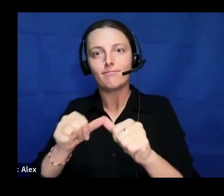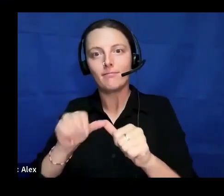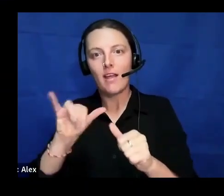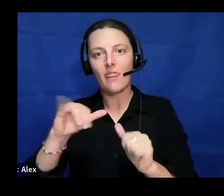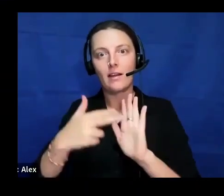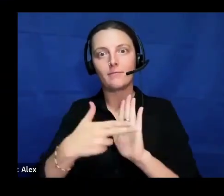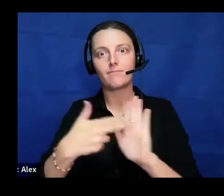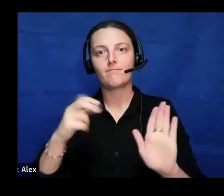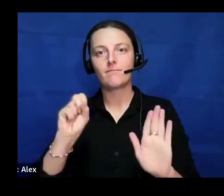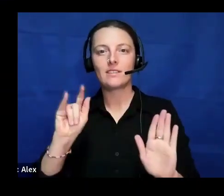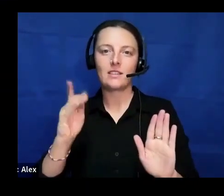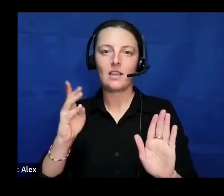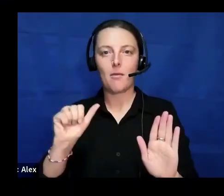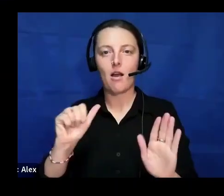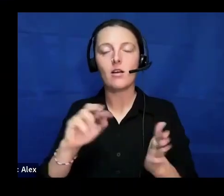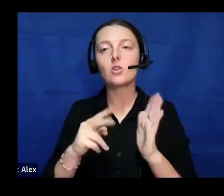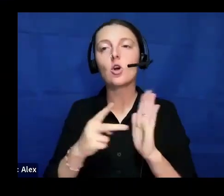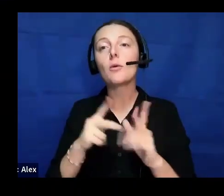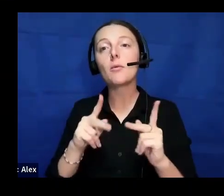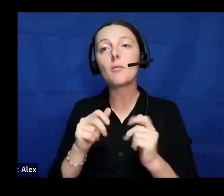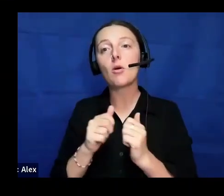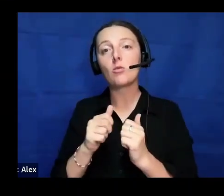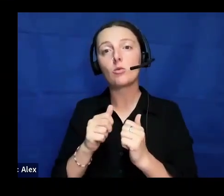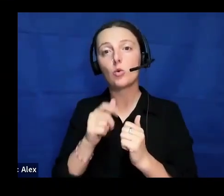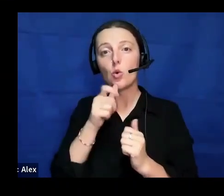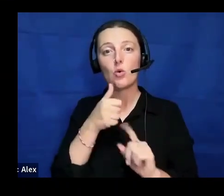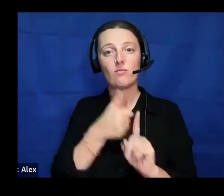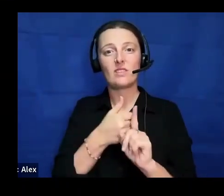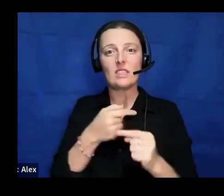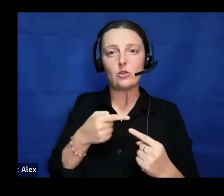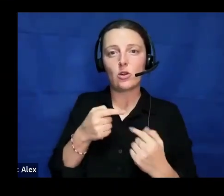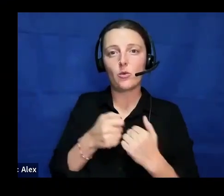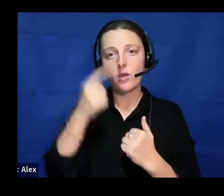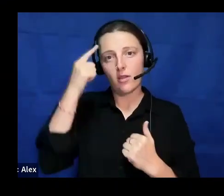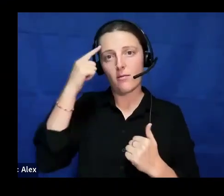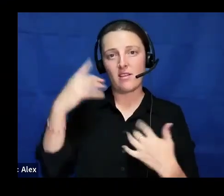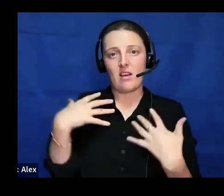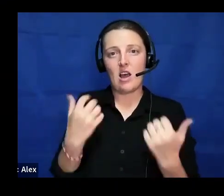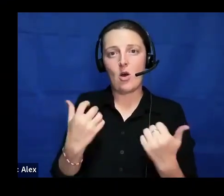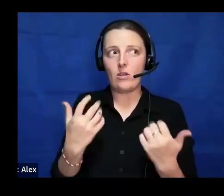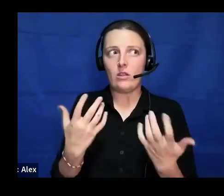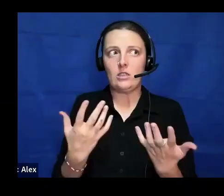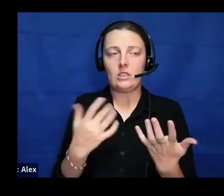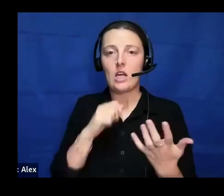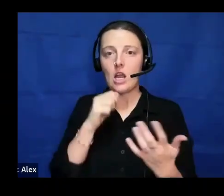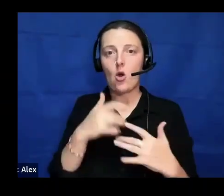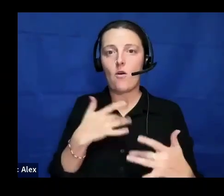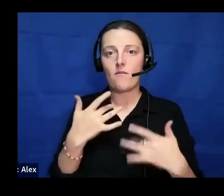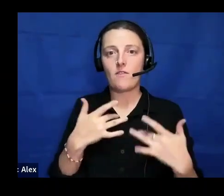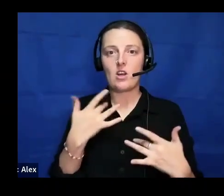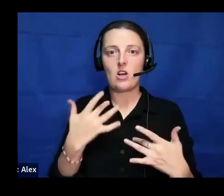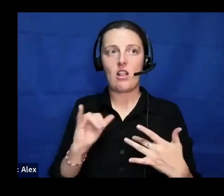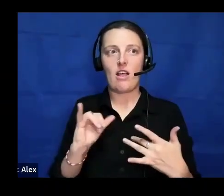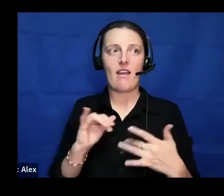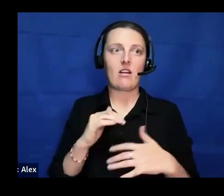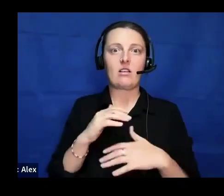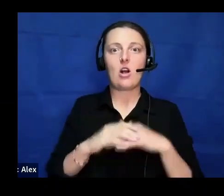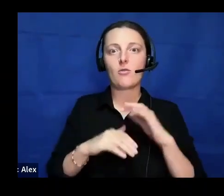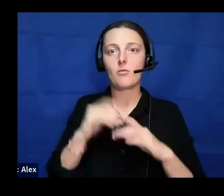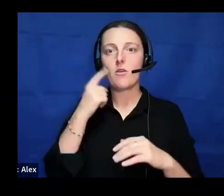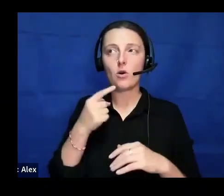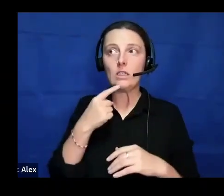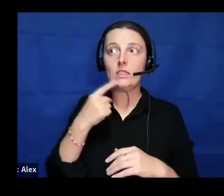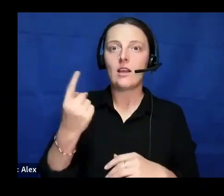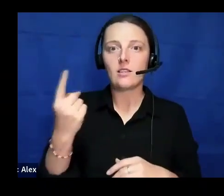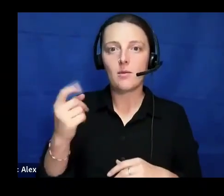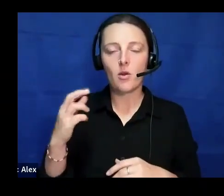health don't feel comfortable enough to actually say something, right, or have a conversation. For me personally, I grew